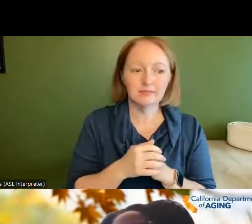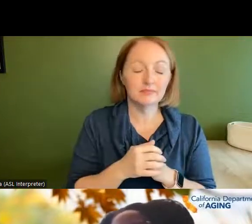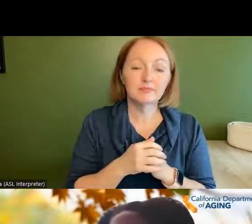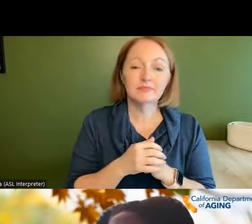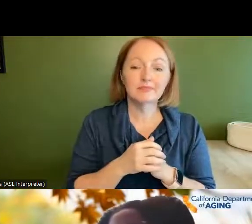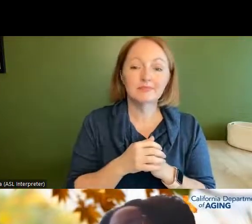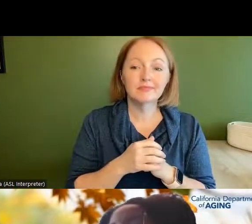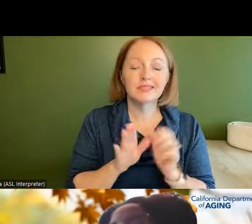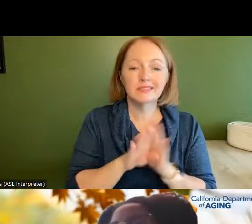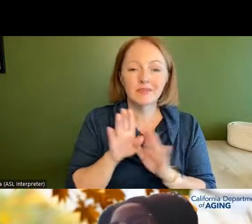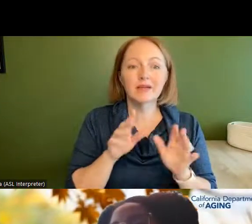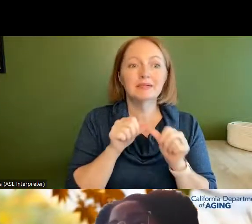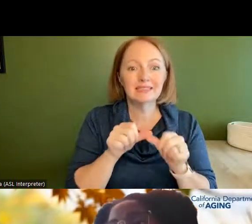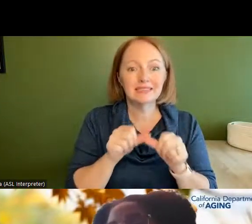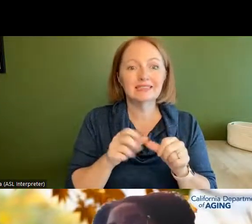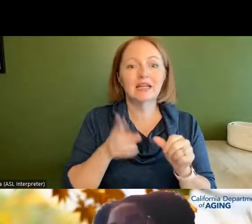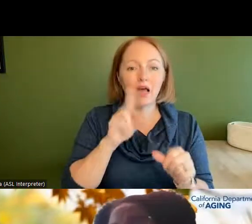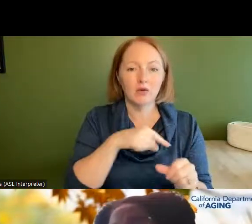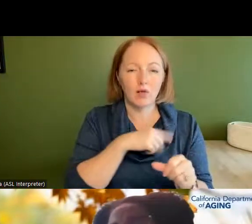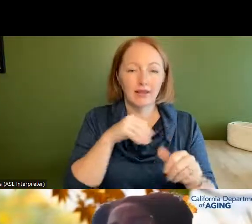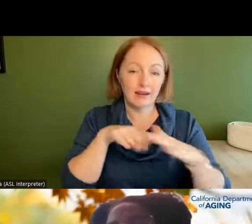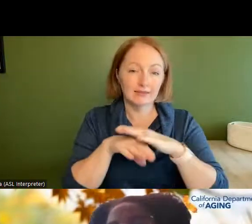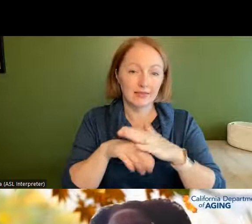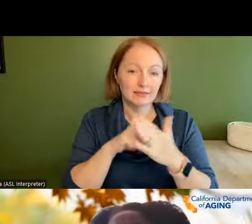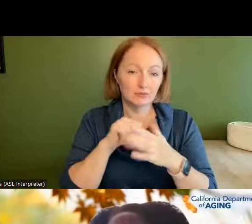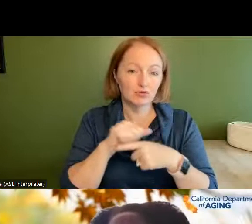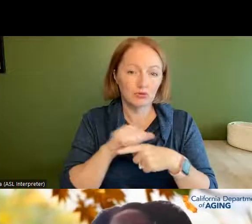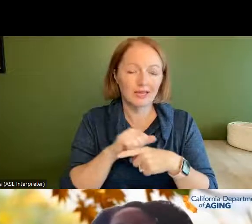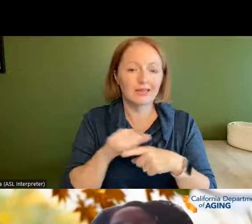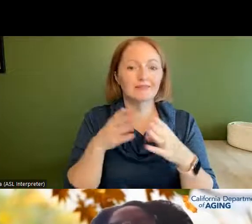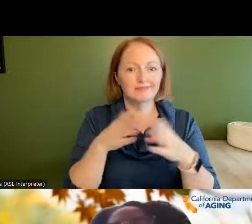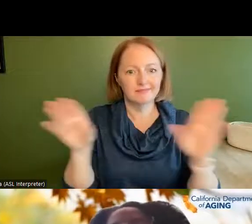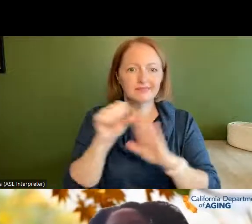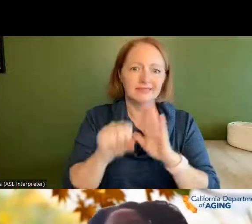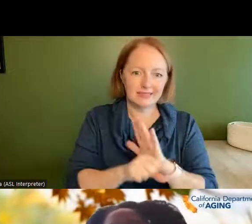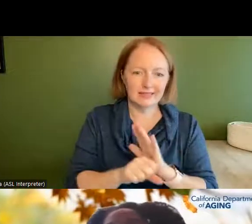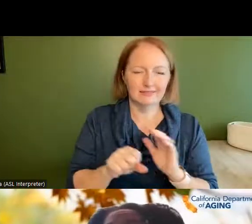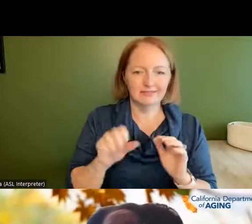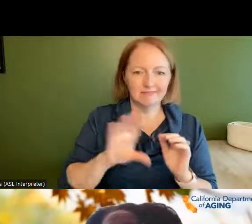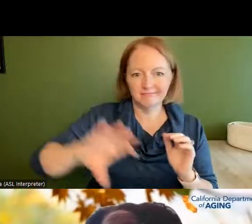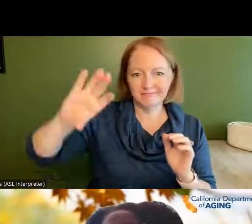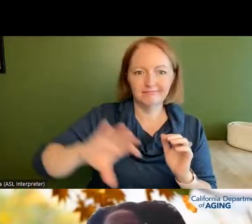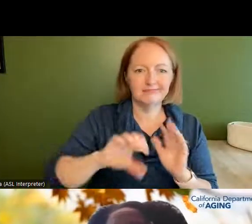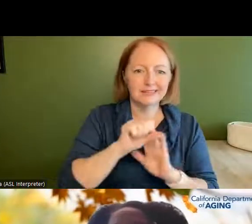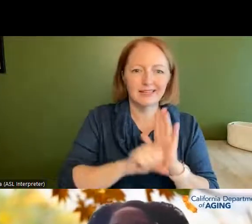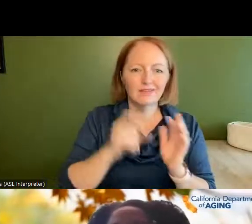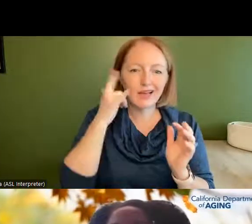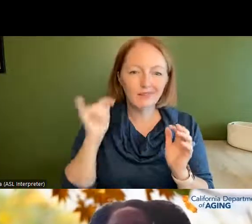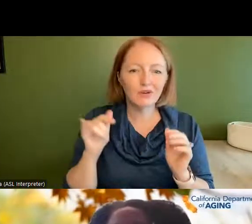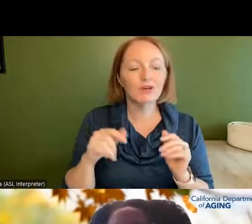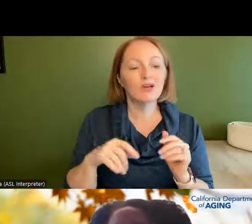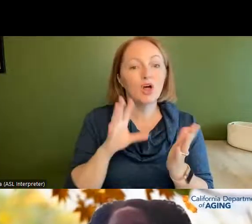develop consistent, high quality and accessible training statewide. And the hope is that this Learning